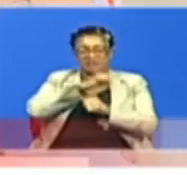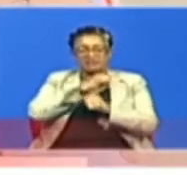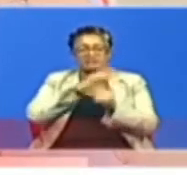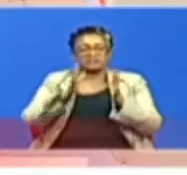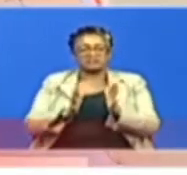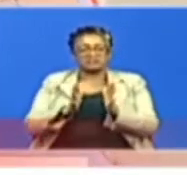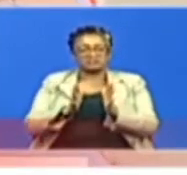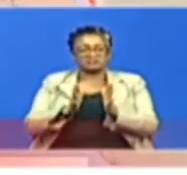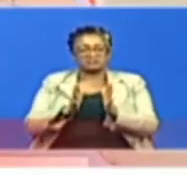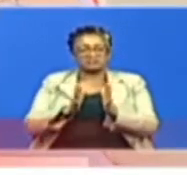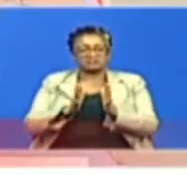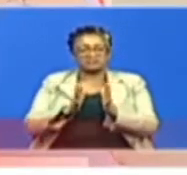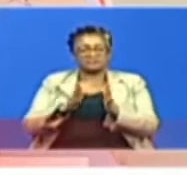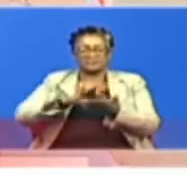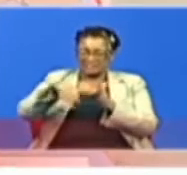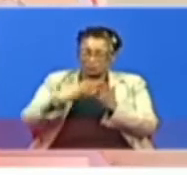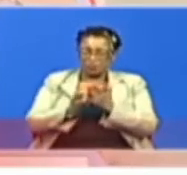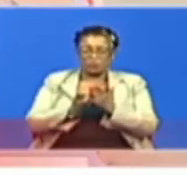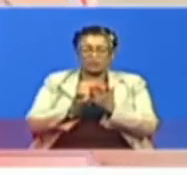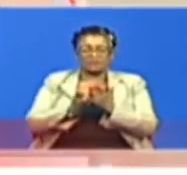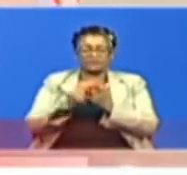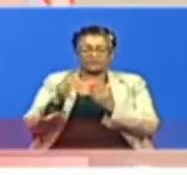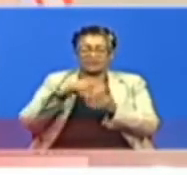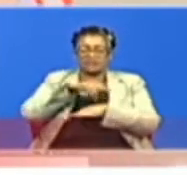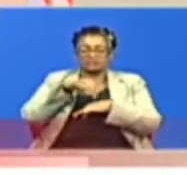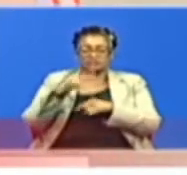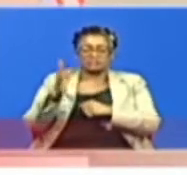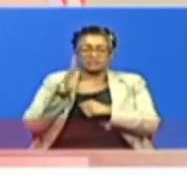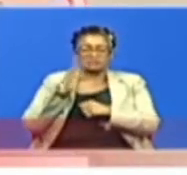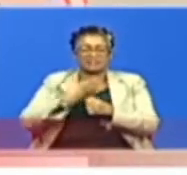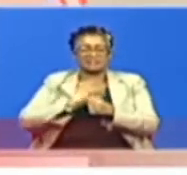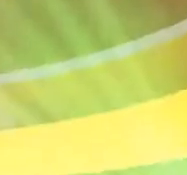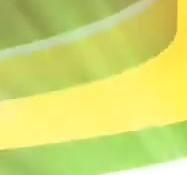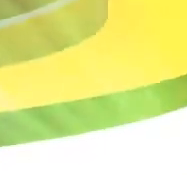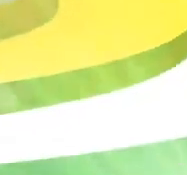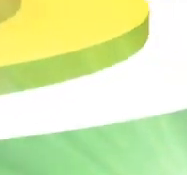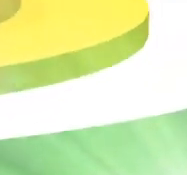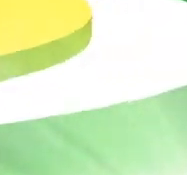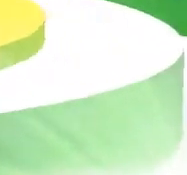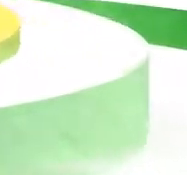38,115 cases and 691 deaths from COVID-19.